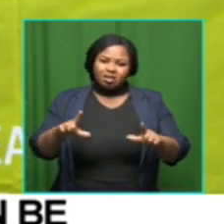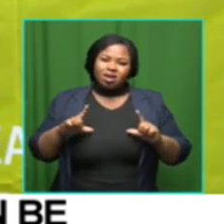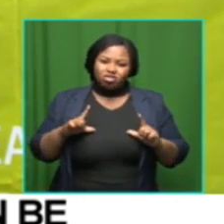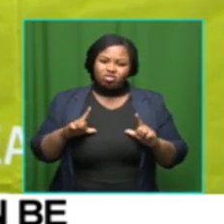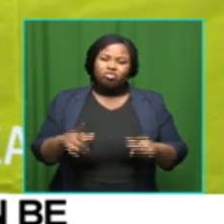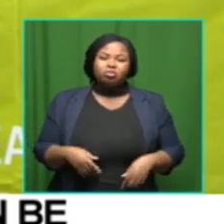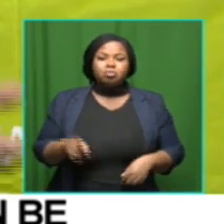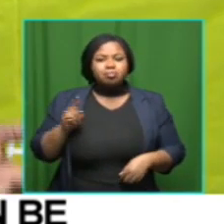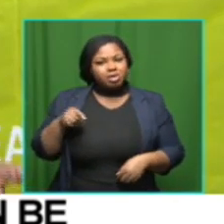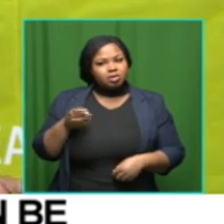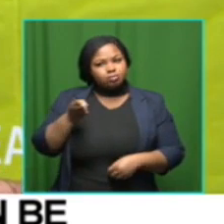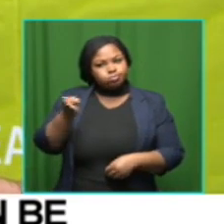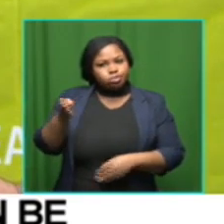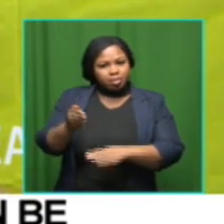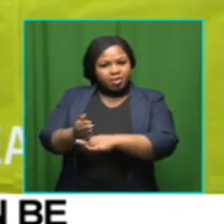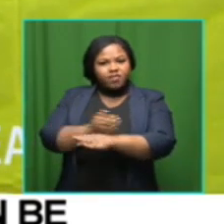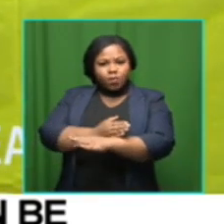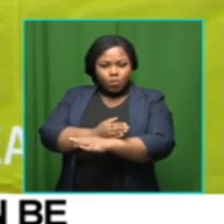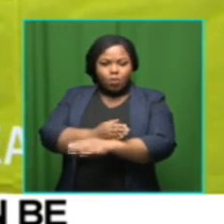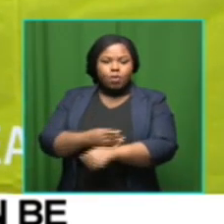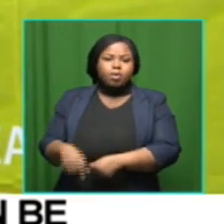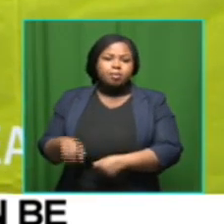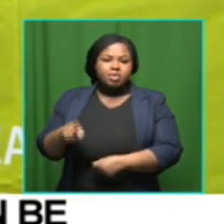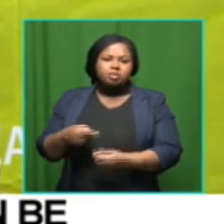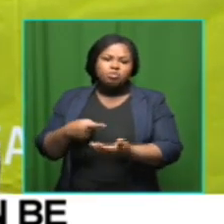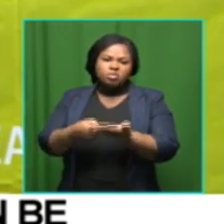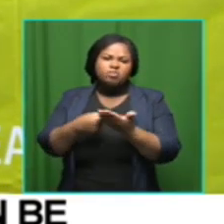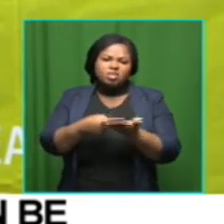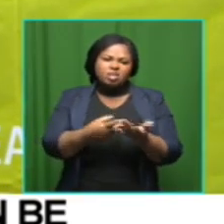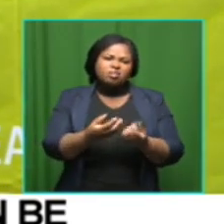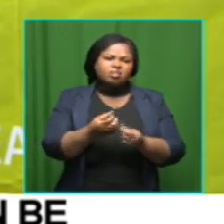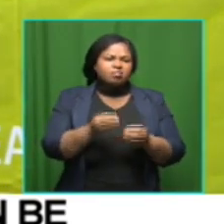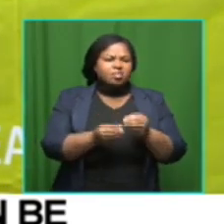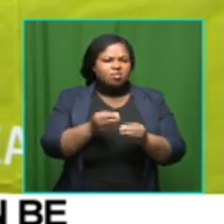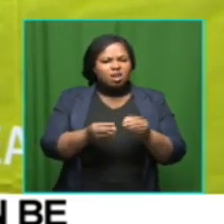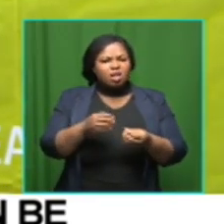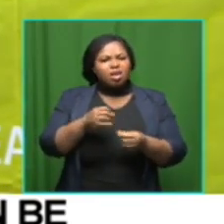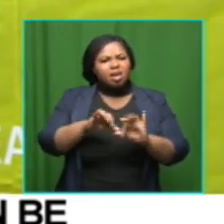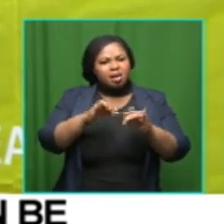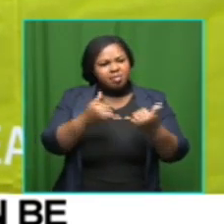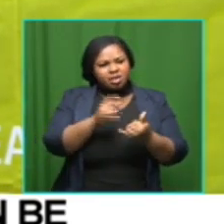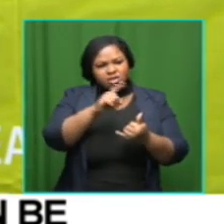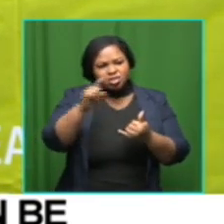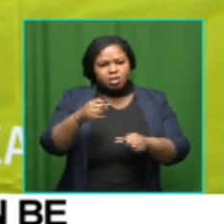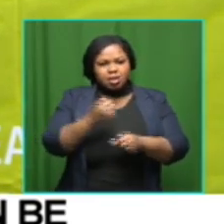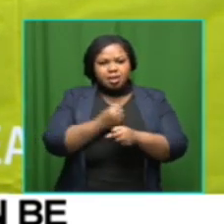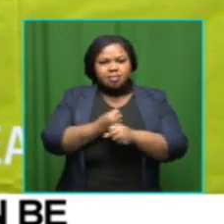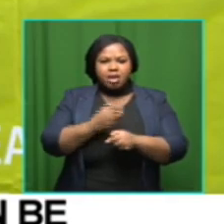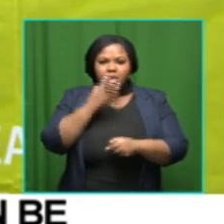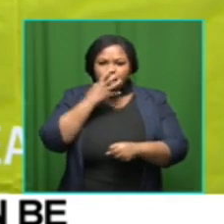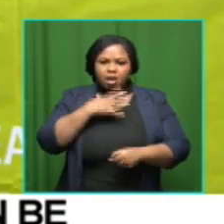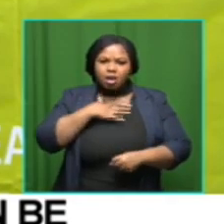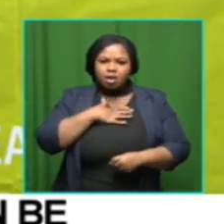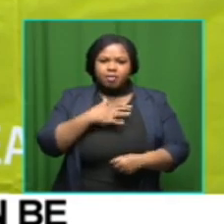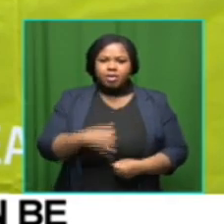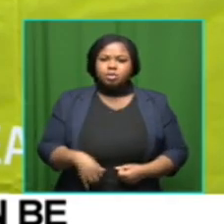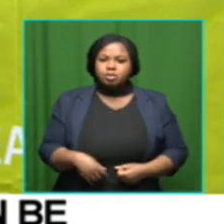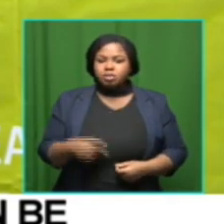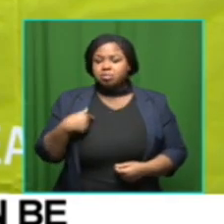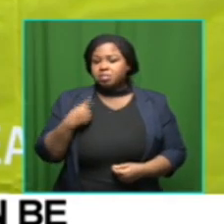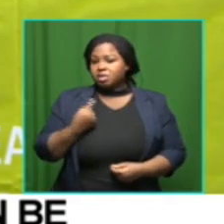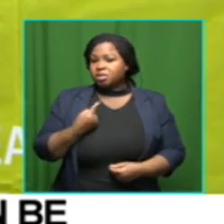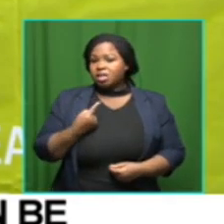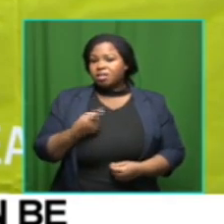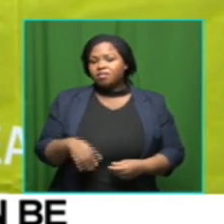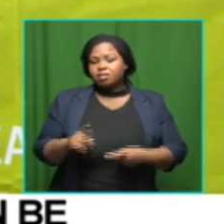must be prepared. We have had a discussion with a number of manufacturers, and this work is being done. In fact, it wasn't just even myself who was talking about